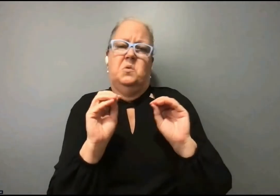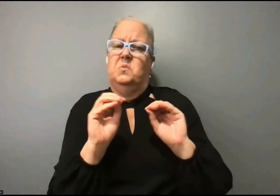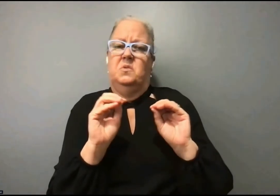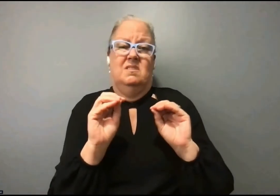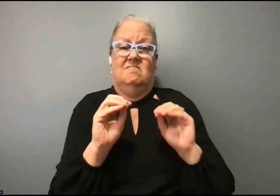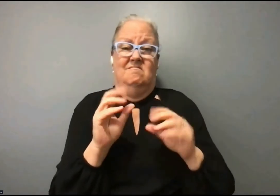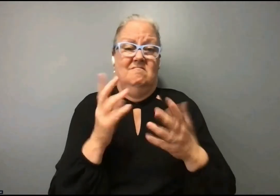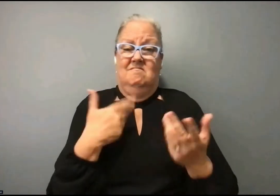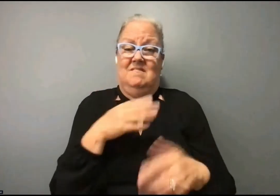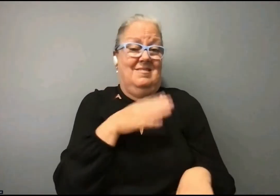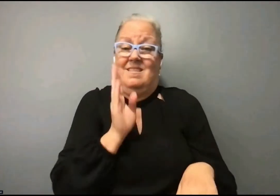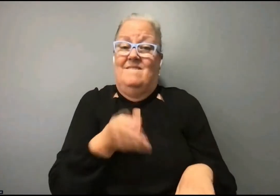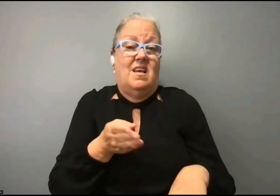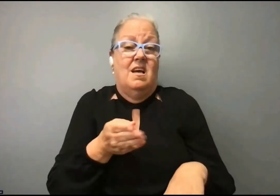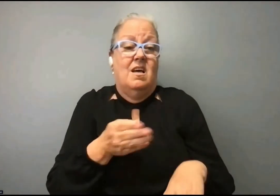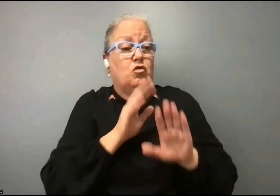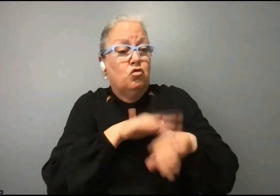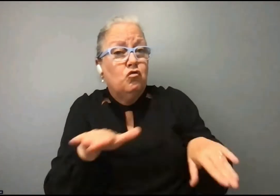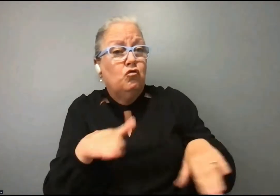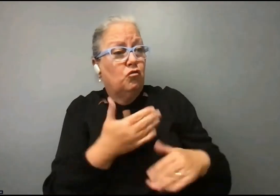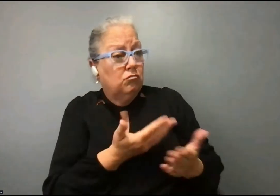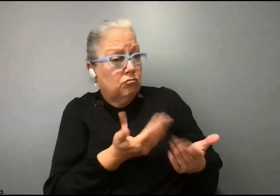feedback from children. So I think that